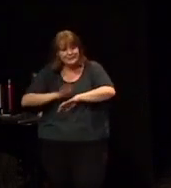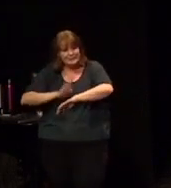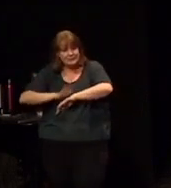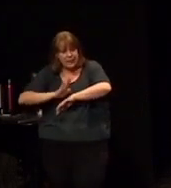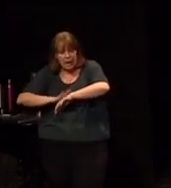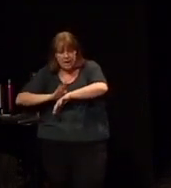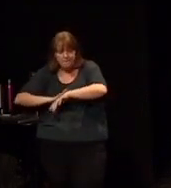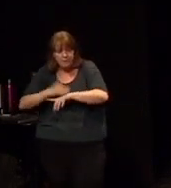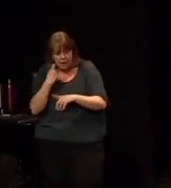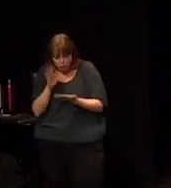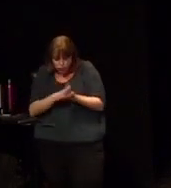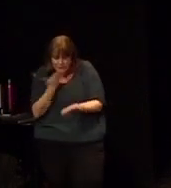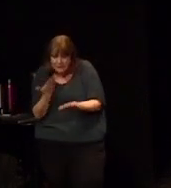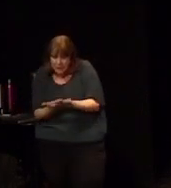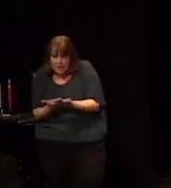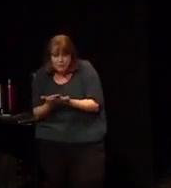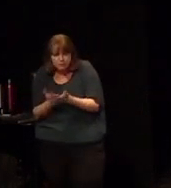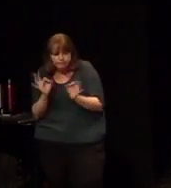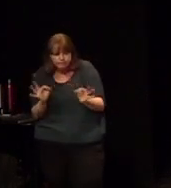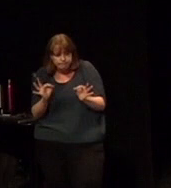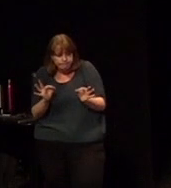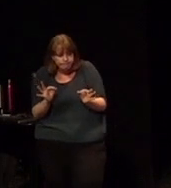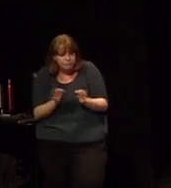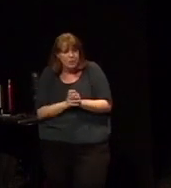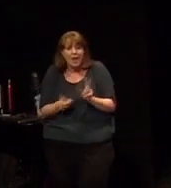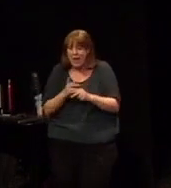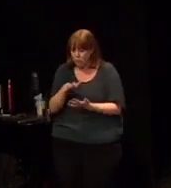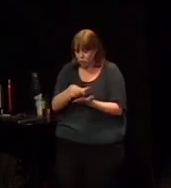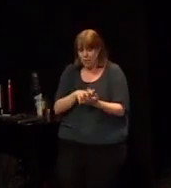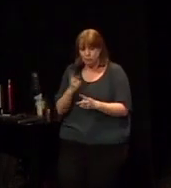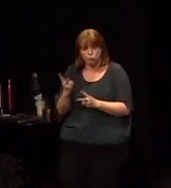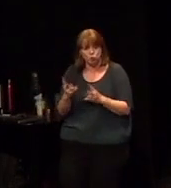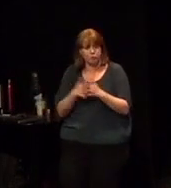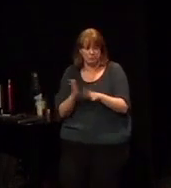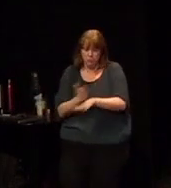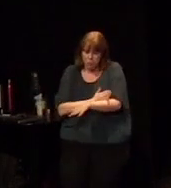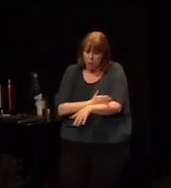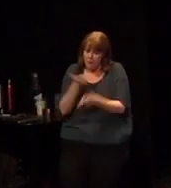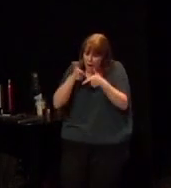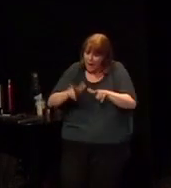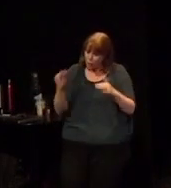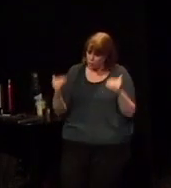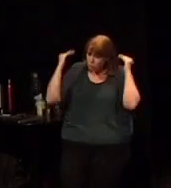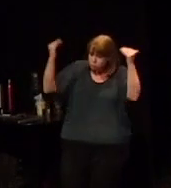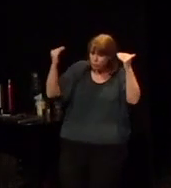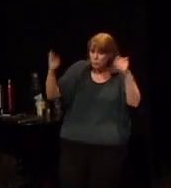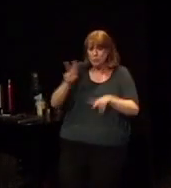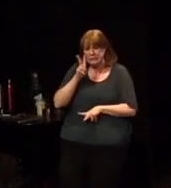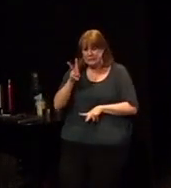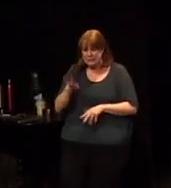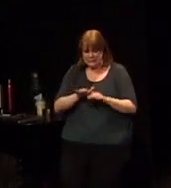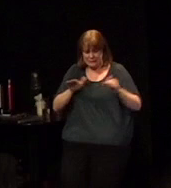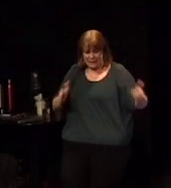be able to translate it. Because often what happens if you've got a script 2 weeks before and the language is up here, what you're seeing on stage is something